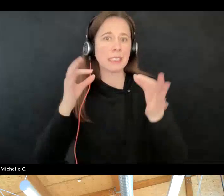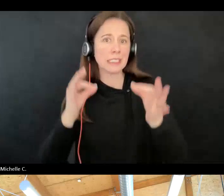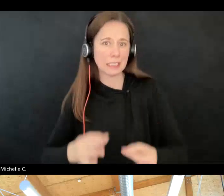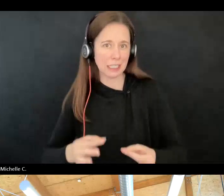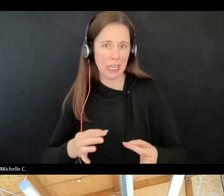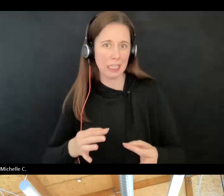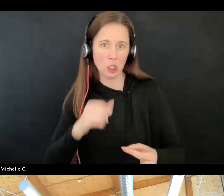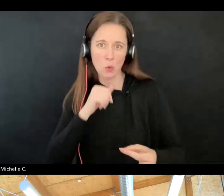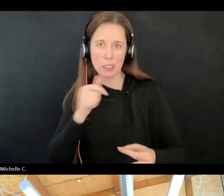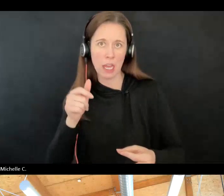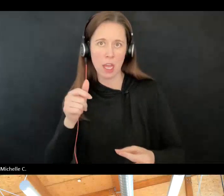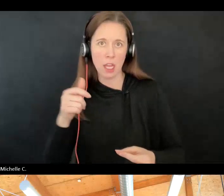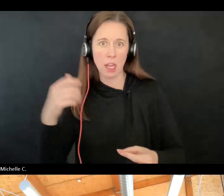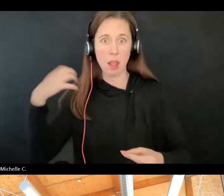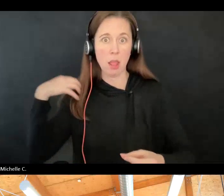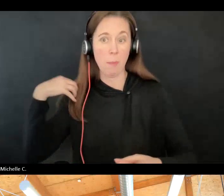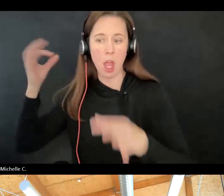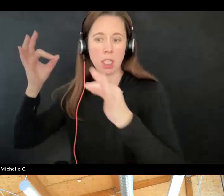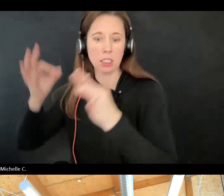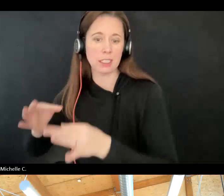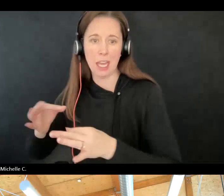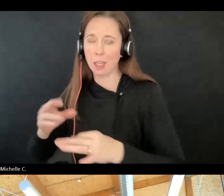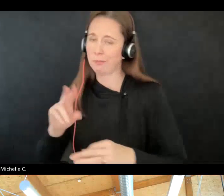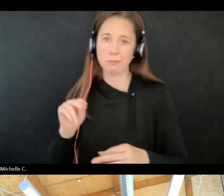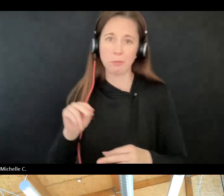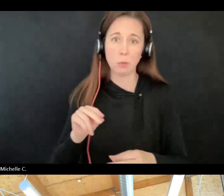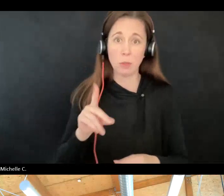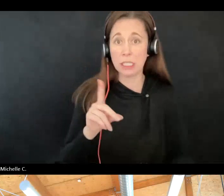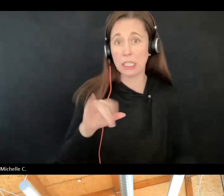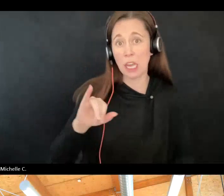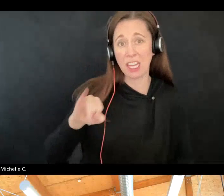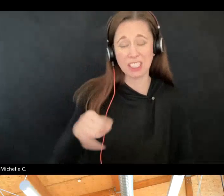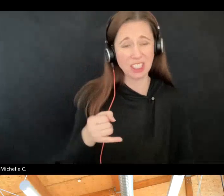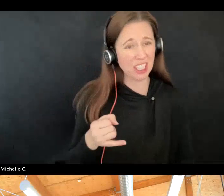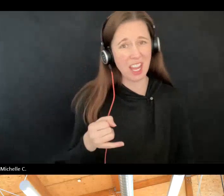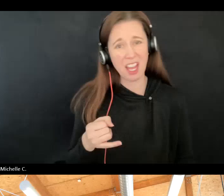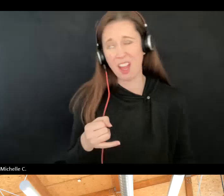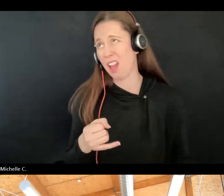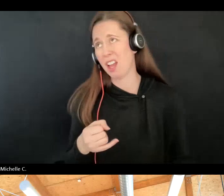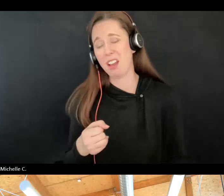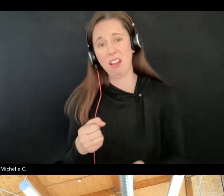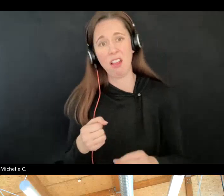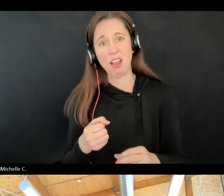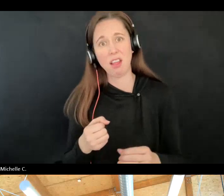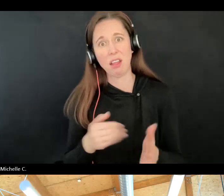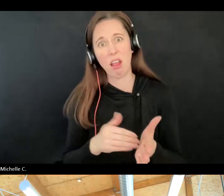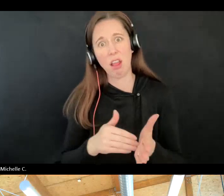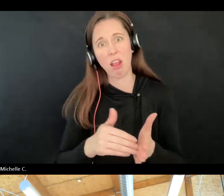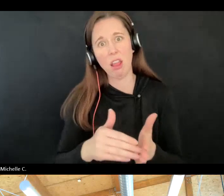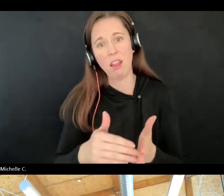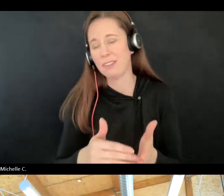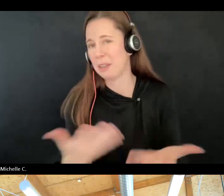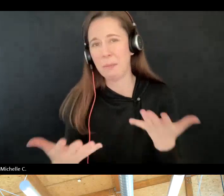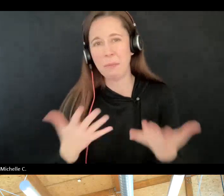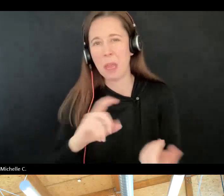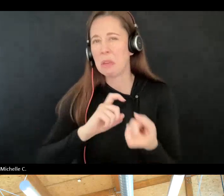but hey, we use DEIJ as an acronym way too much anyway. What's the name that better suits